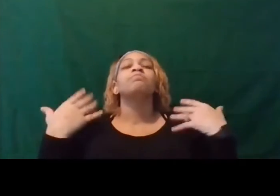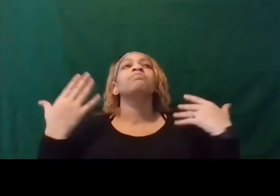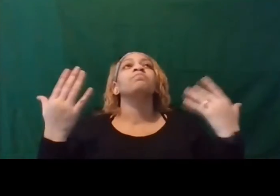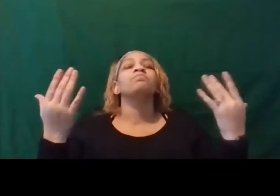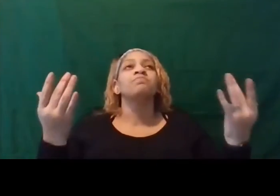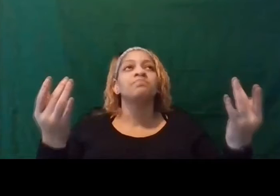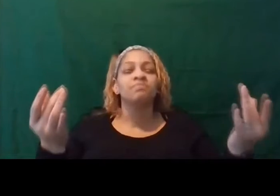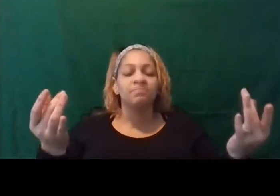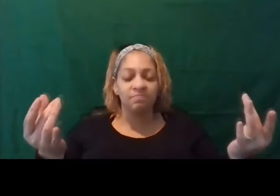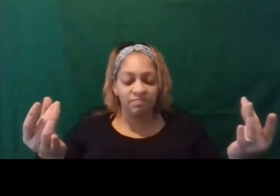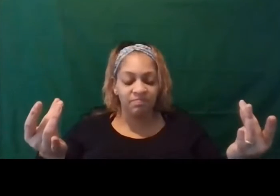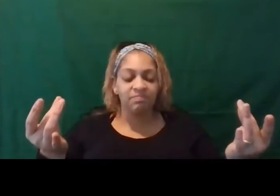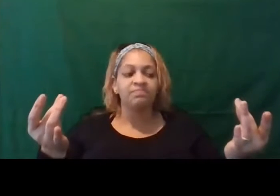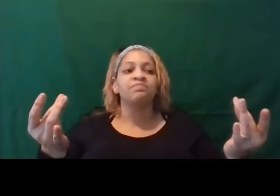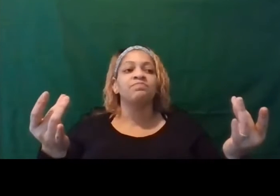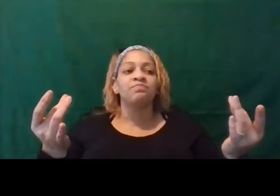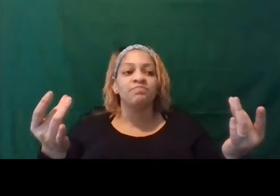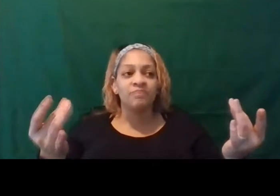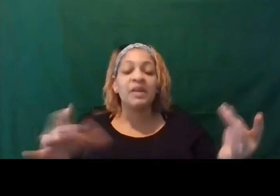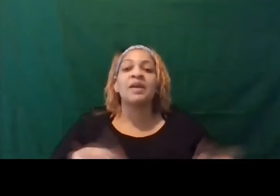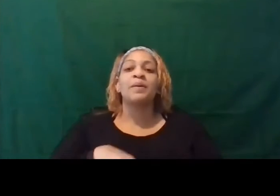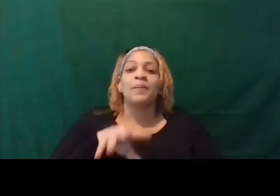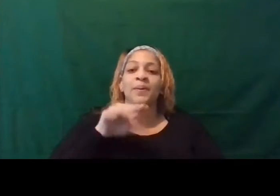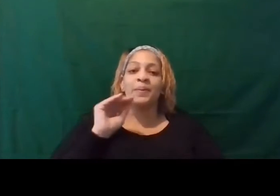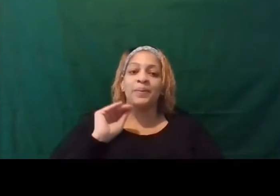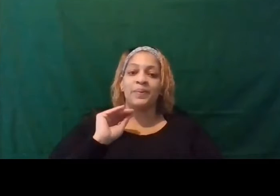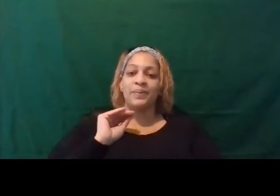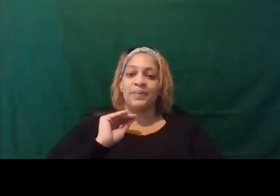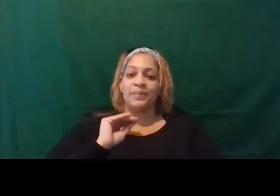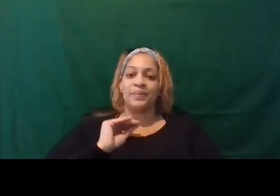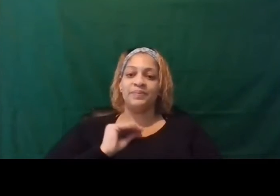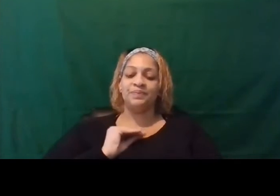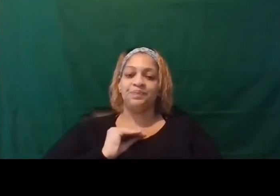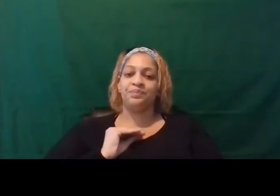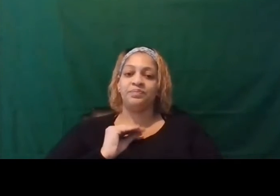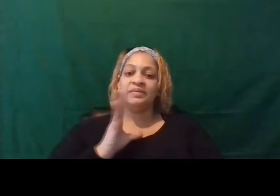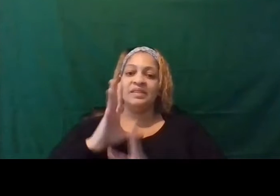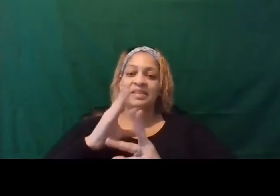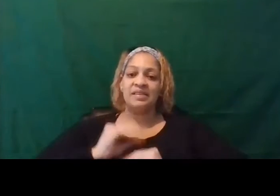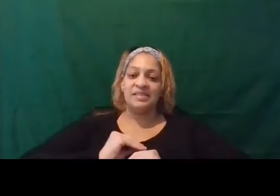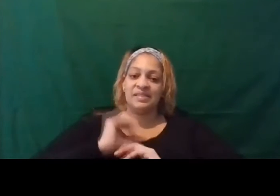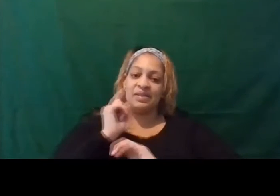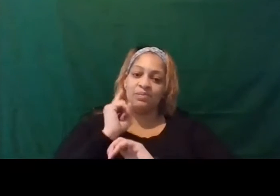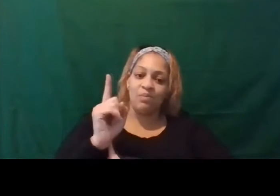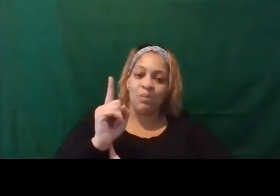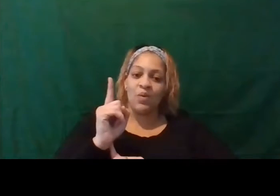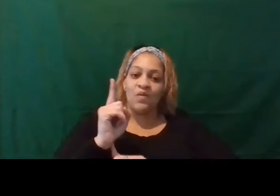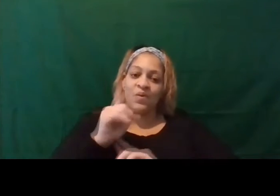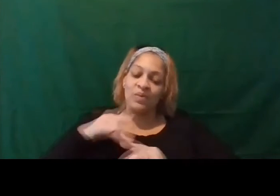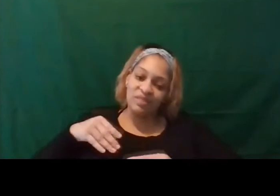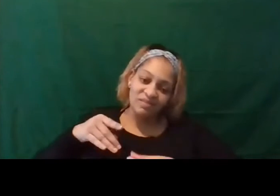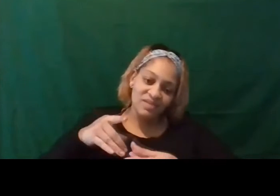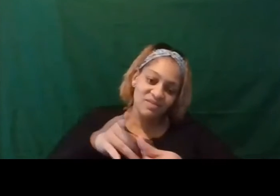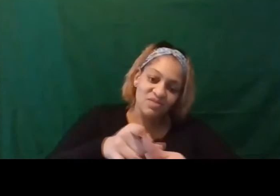breathe, and laugh into the moment. Like with ease and grace. Emma